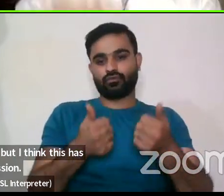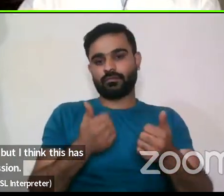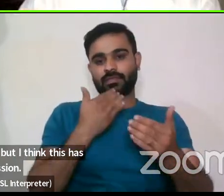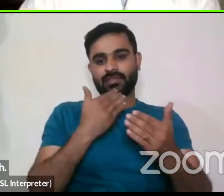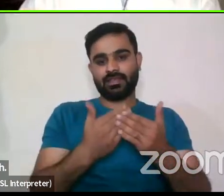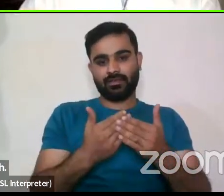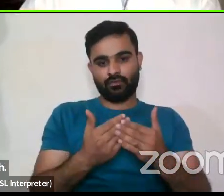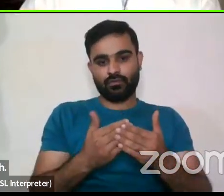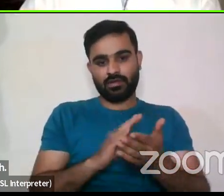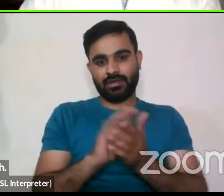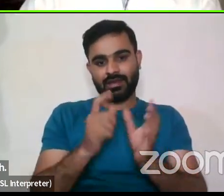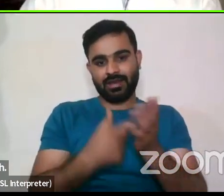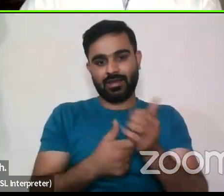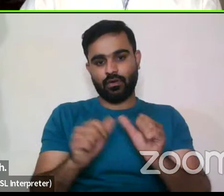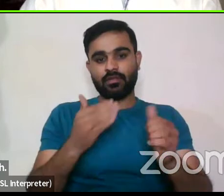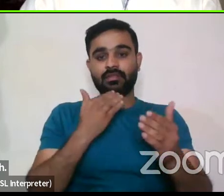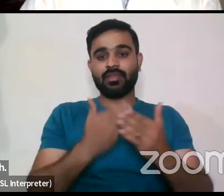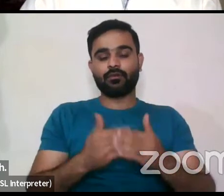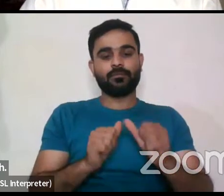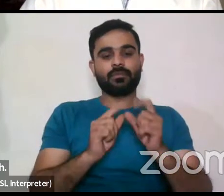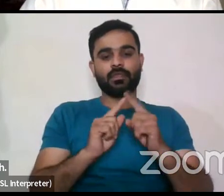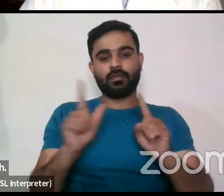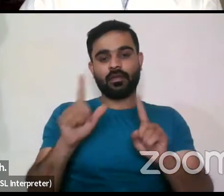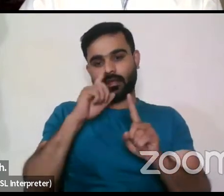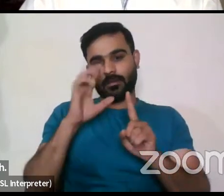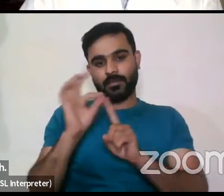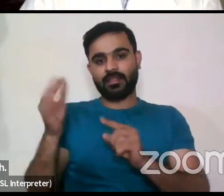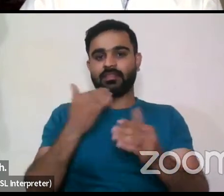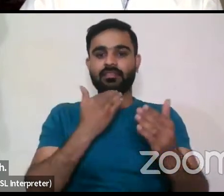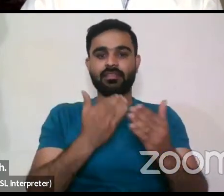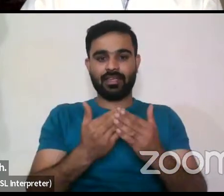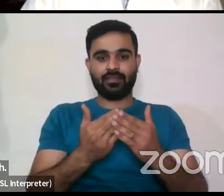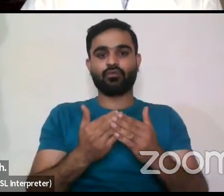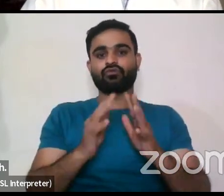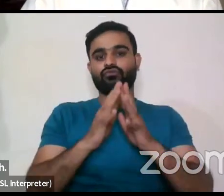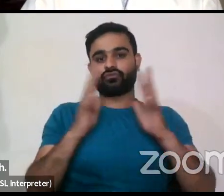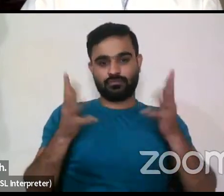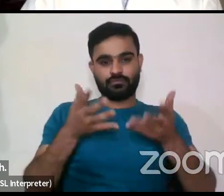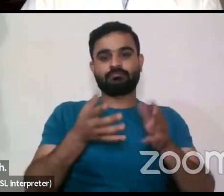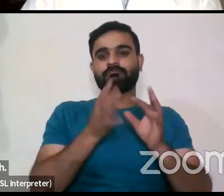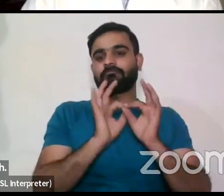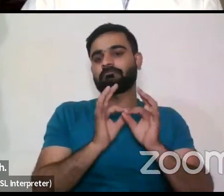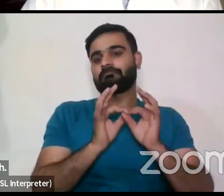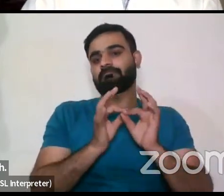Amber. Thank you, Rahul. Bye. And Atul and Preeti, thank you so much for the